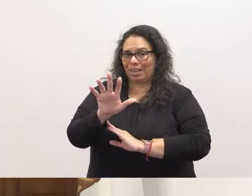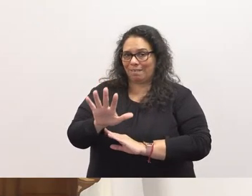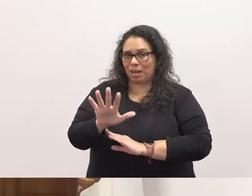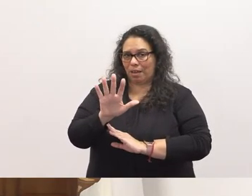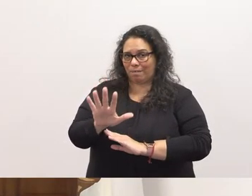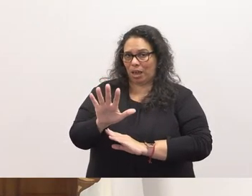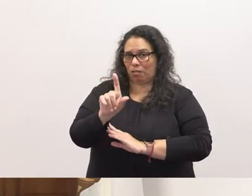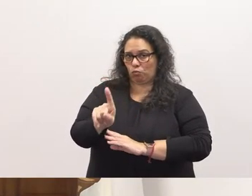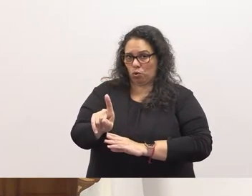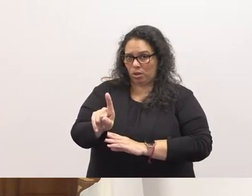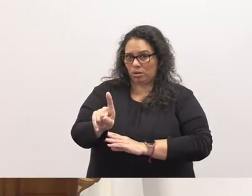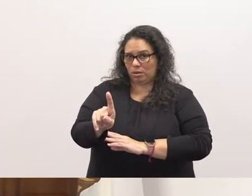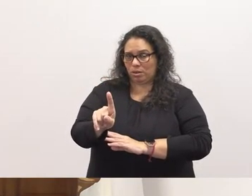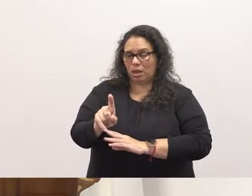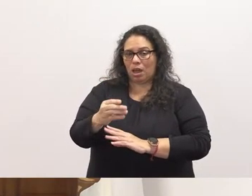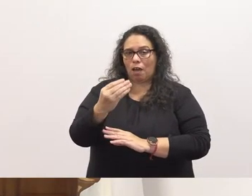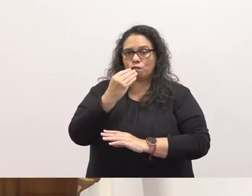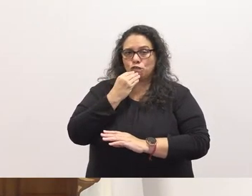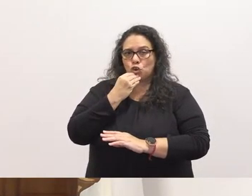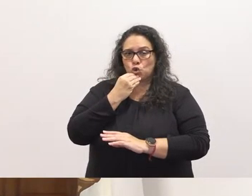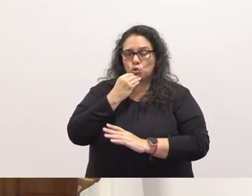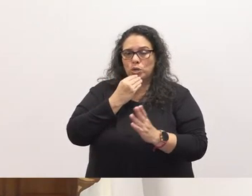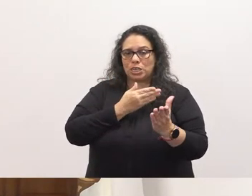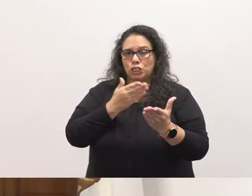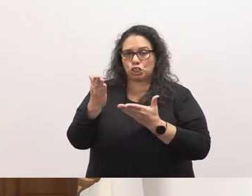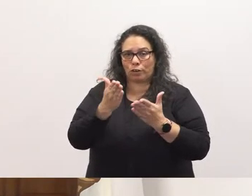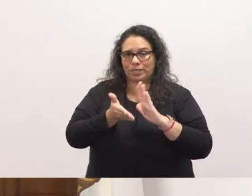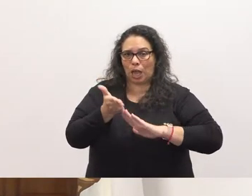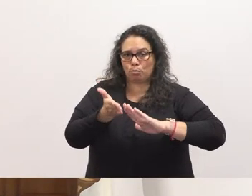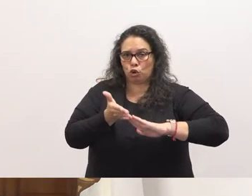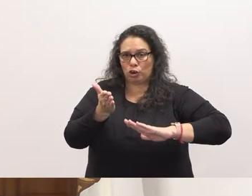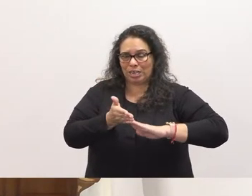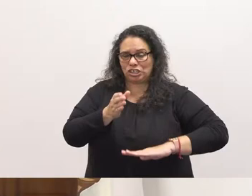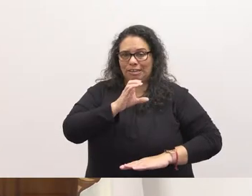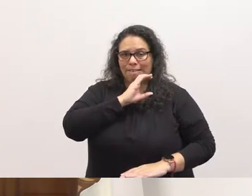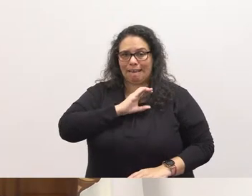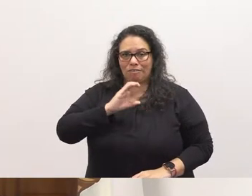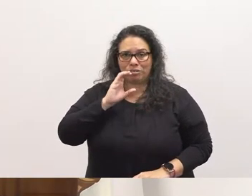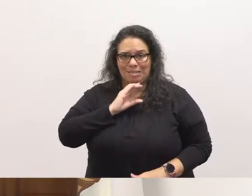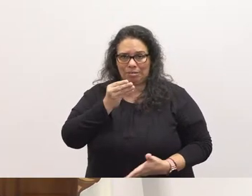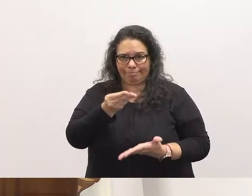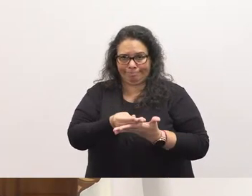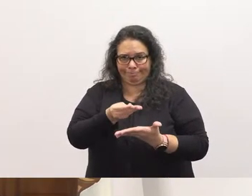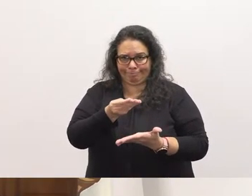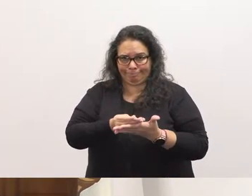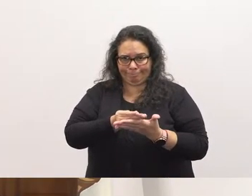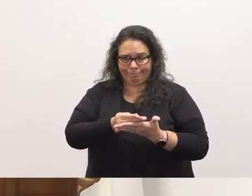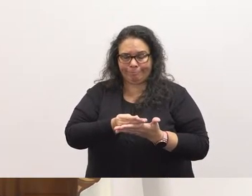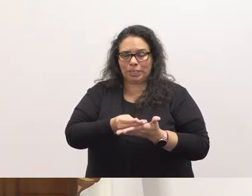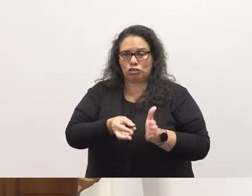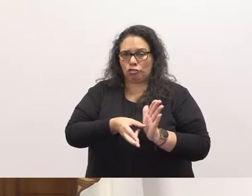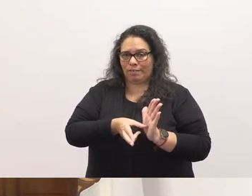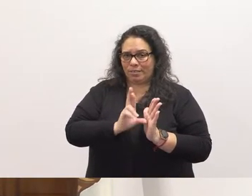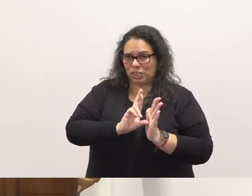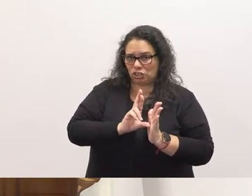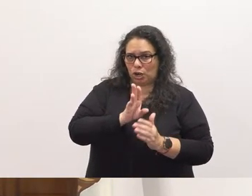3551, food service operations cafeteria fund, revisions to board